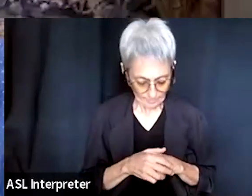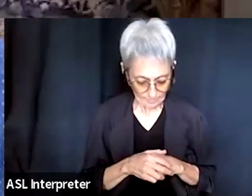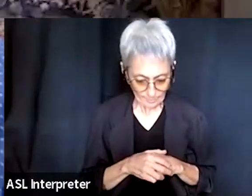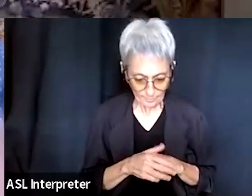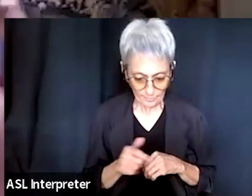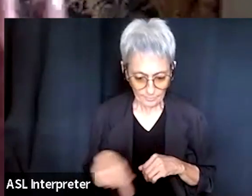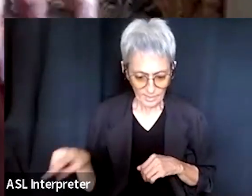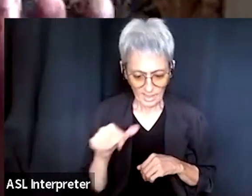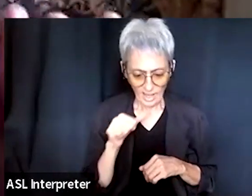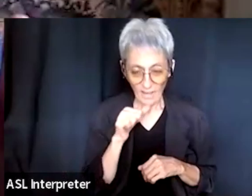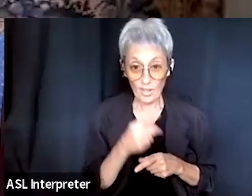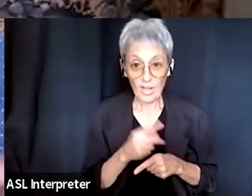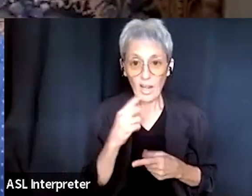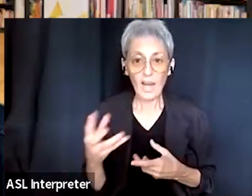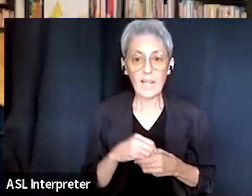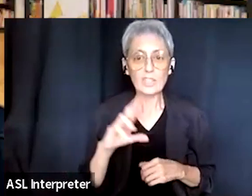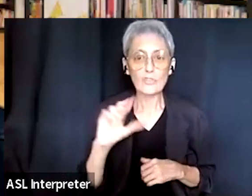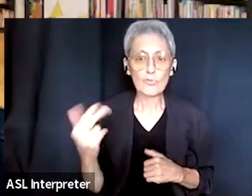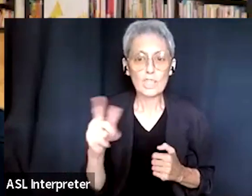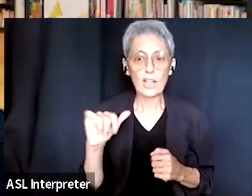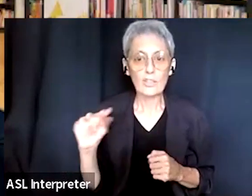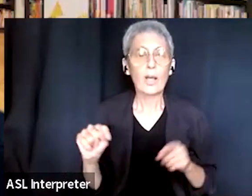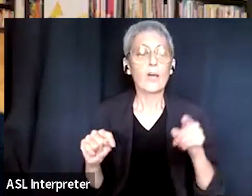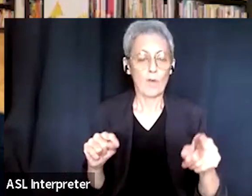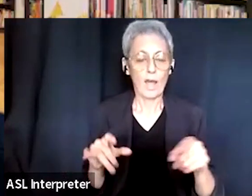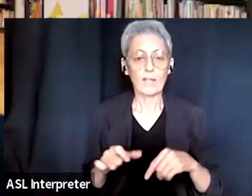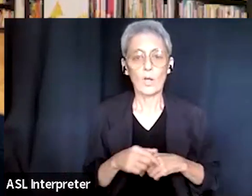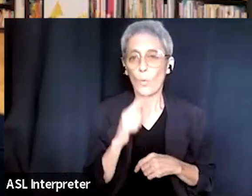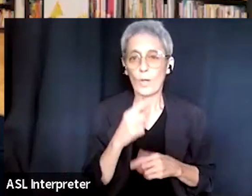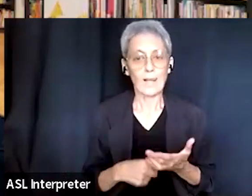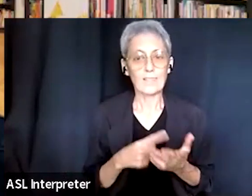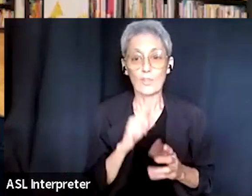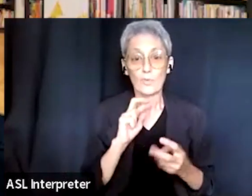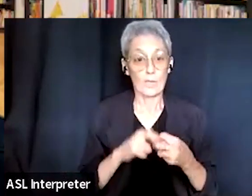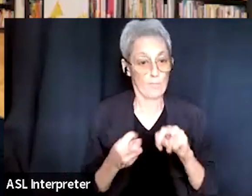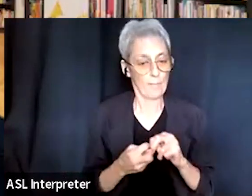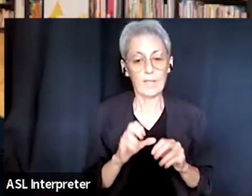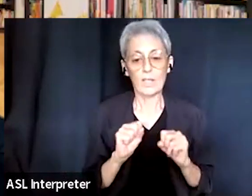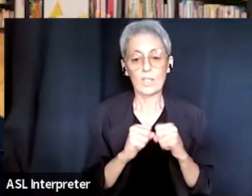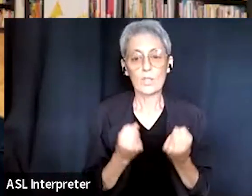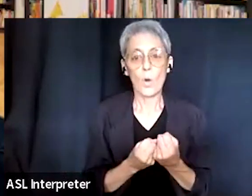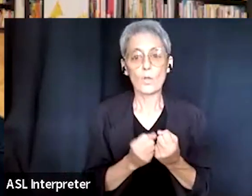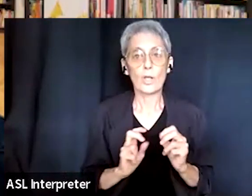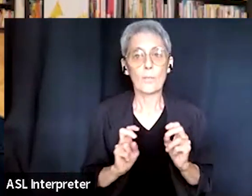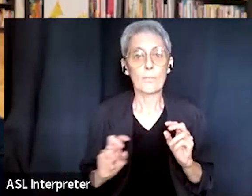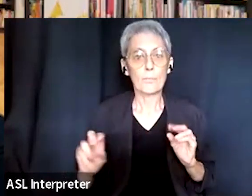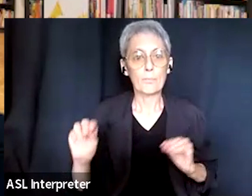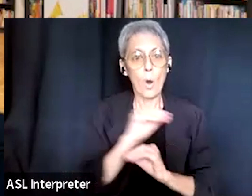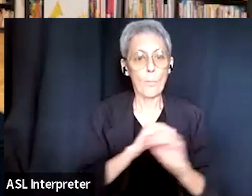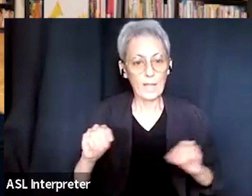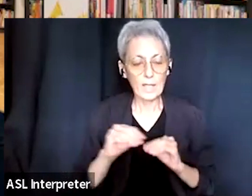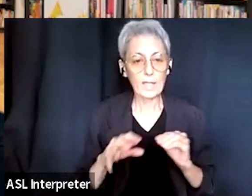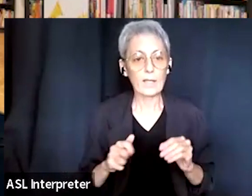rich literature, and we're not addressing the real problem here, which is social mobility and the increase in child poverty and